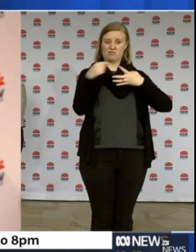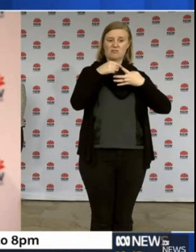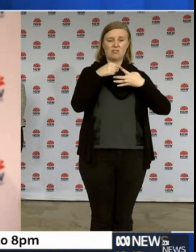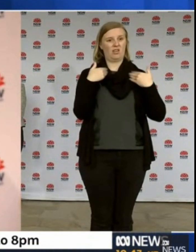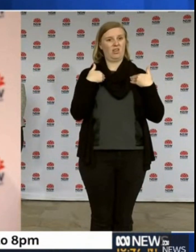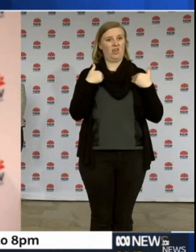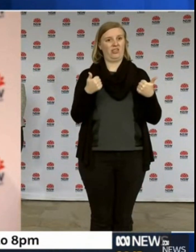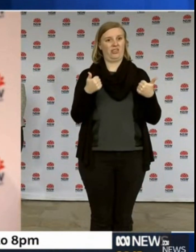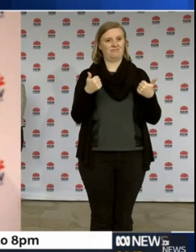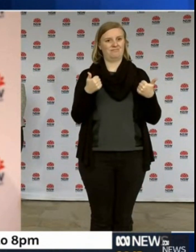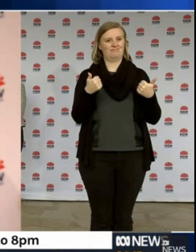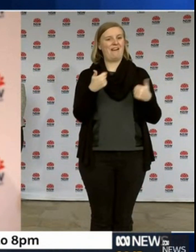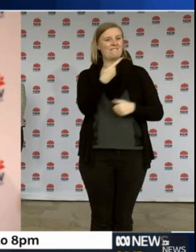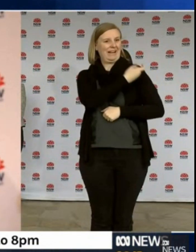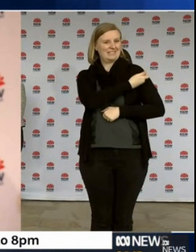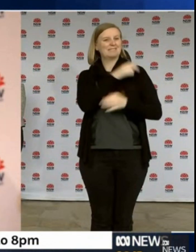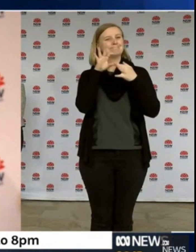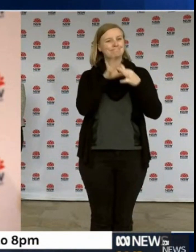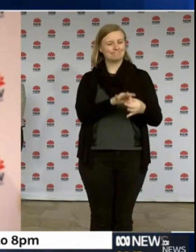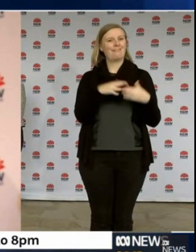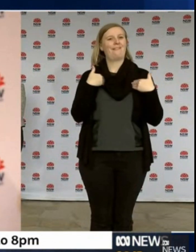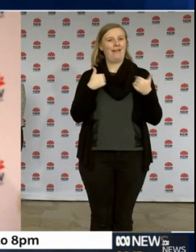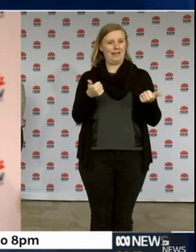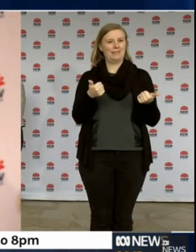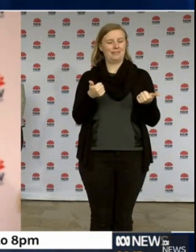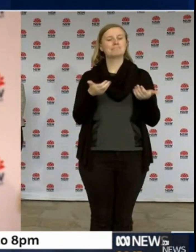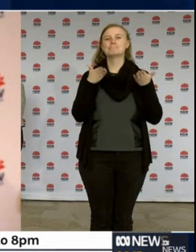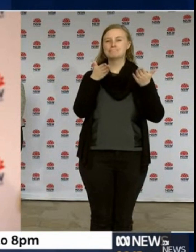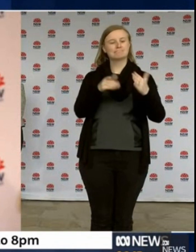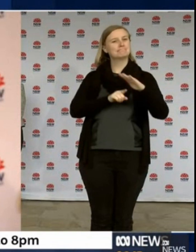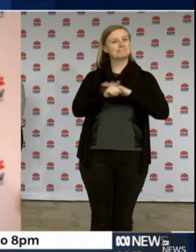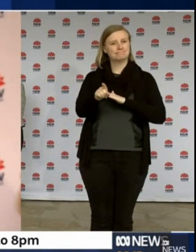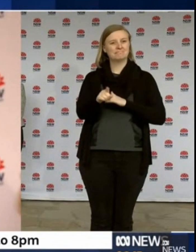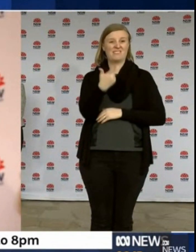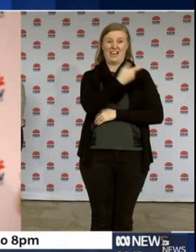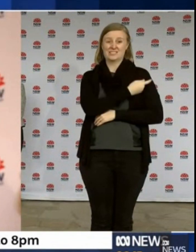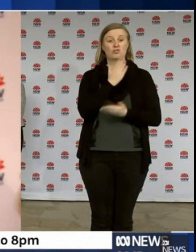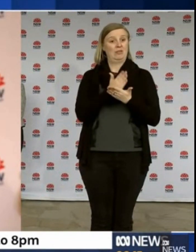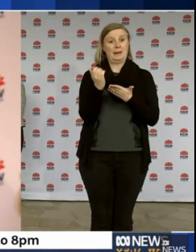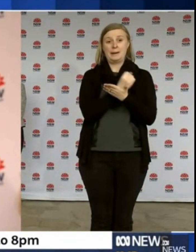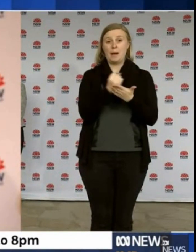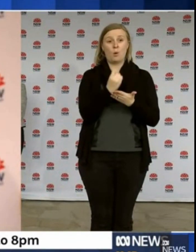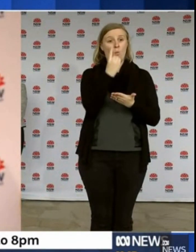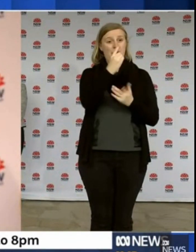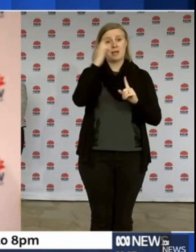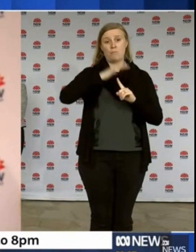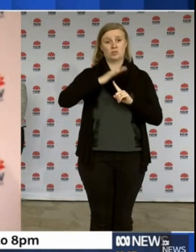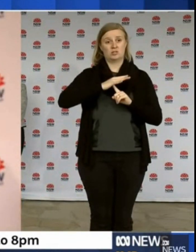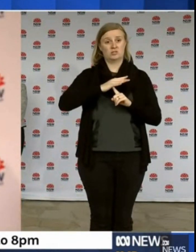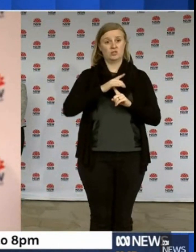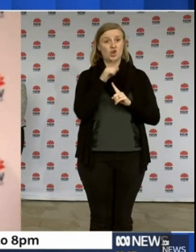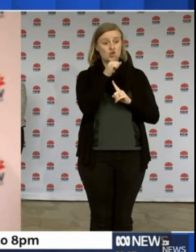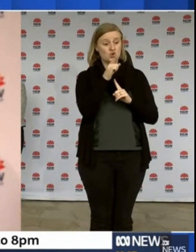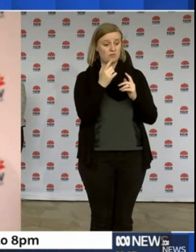for health reasons or vaccination reasons, there probably is nothing more important. Vaccination, if you